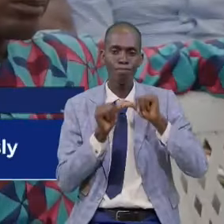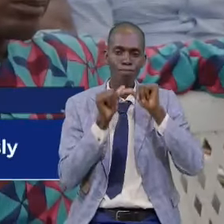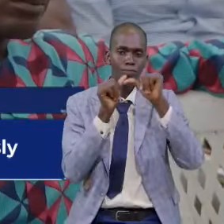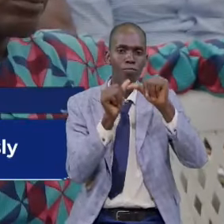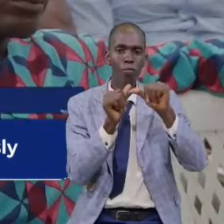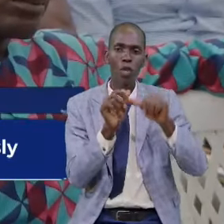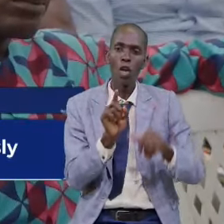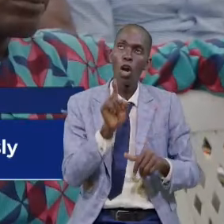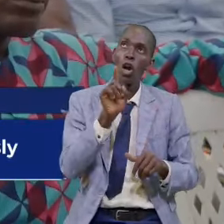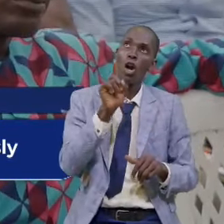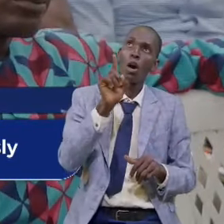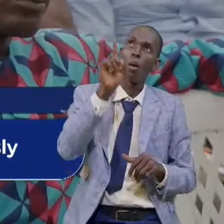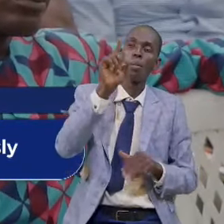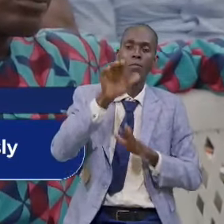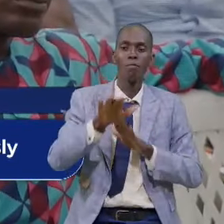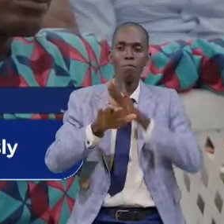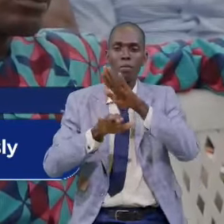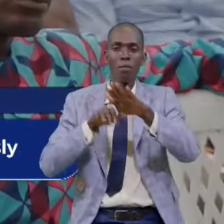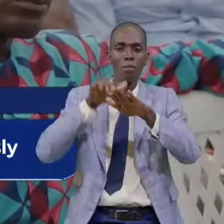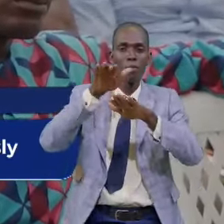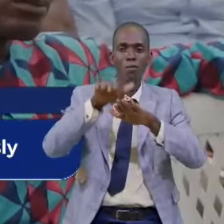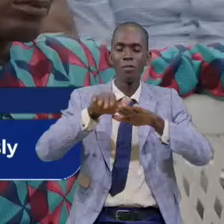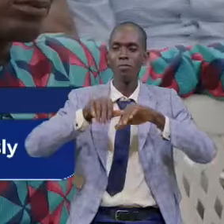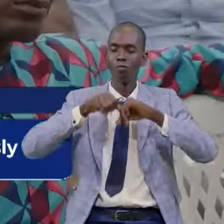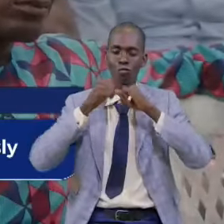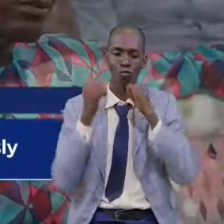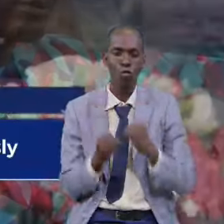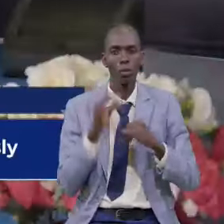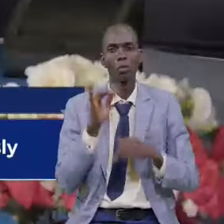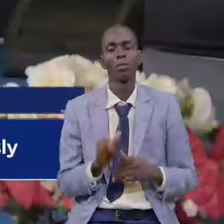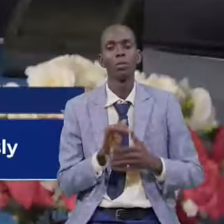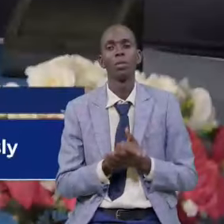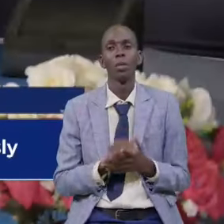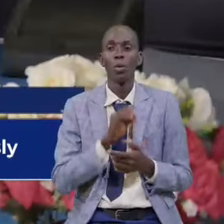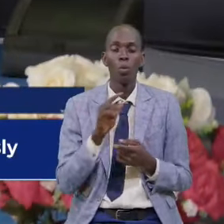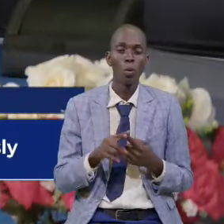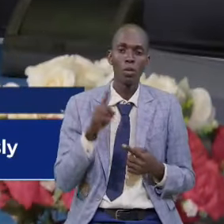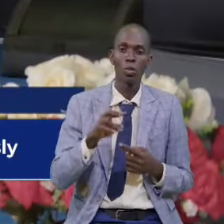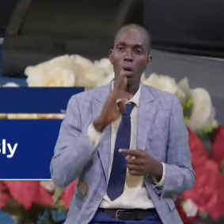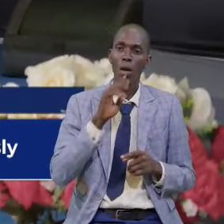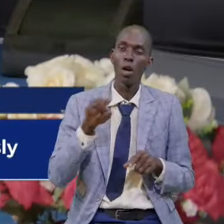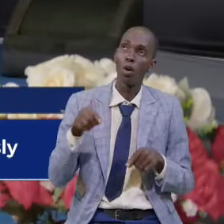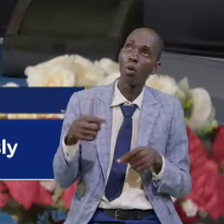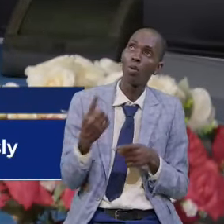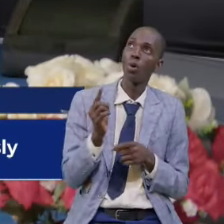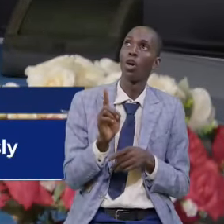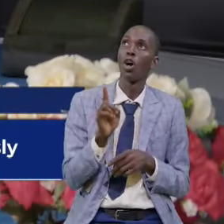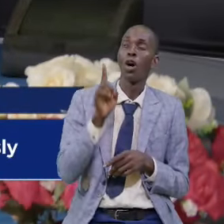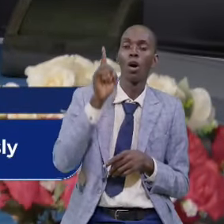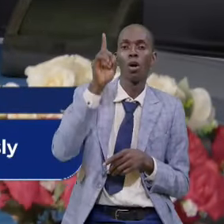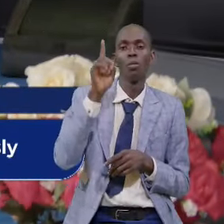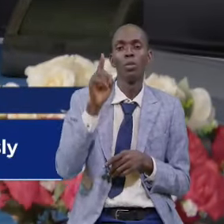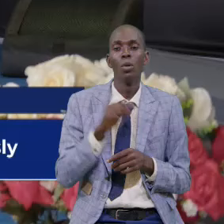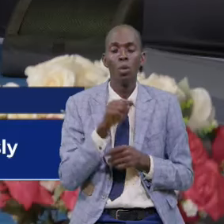tenaciously. You see, when you are going up, maintain that. When you are improving, maintain that. When